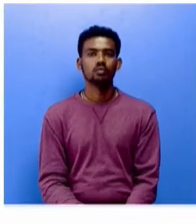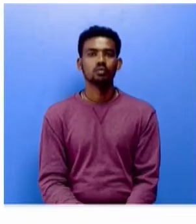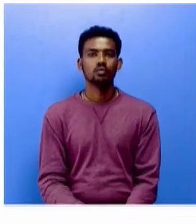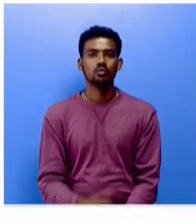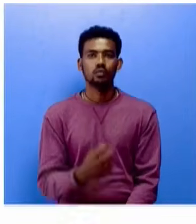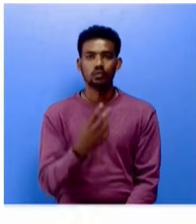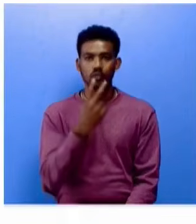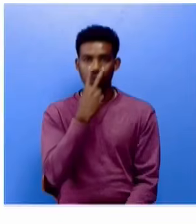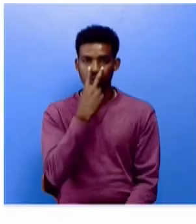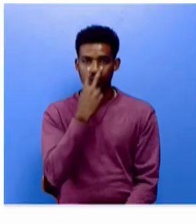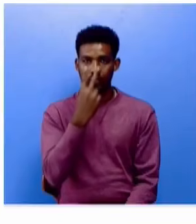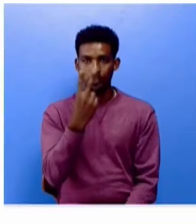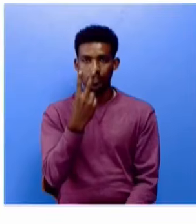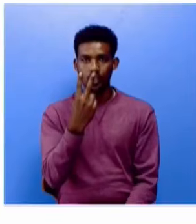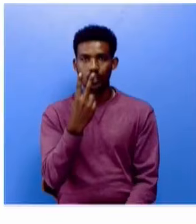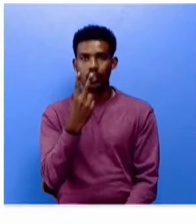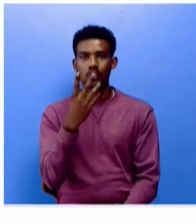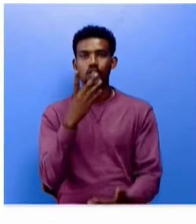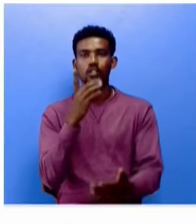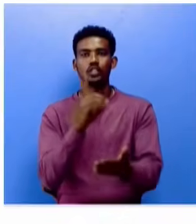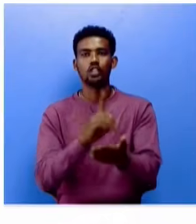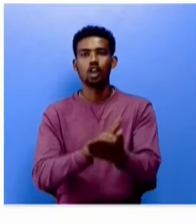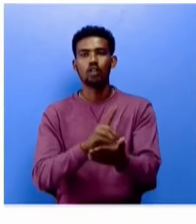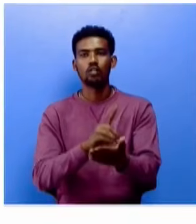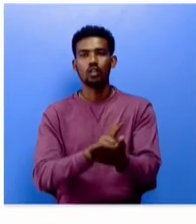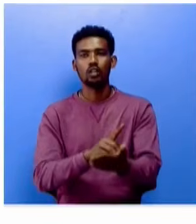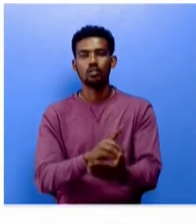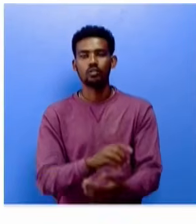see the doctor.